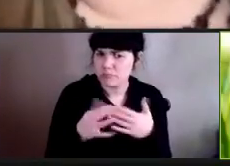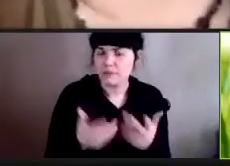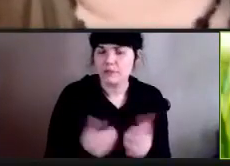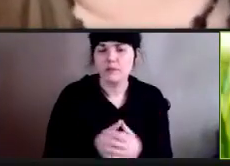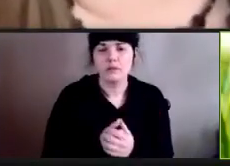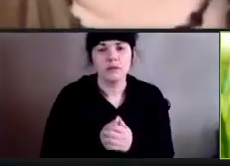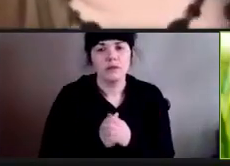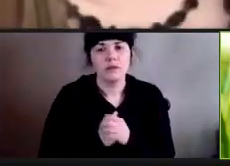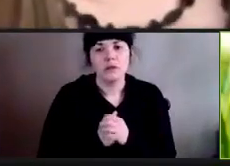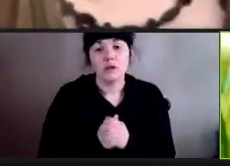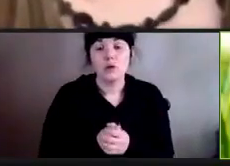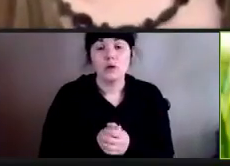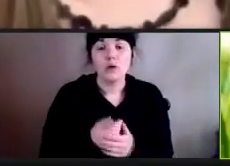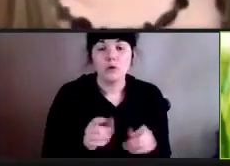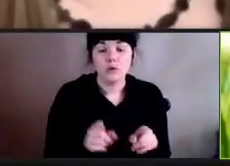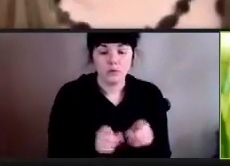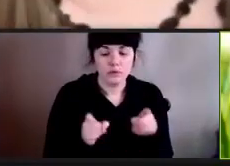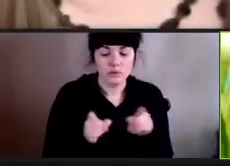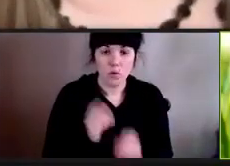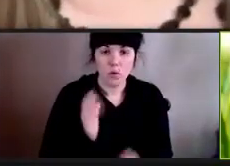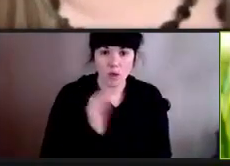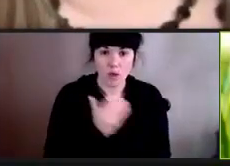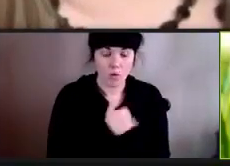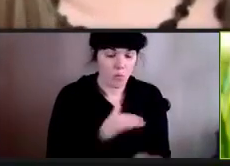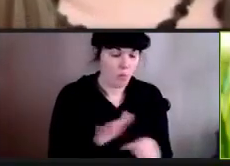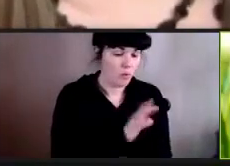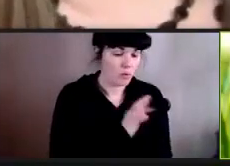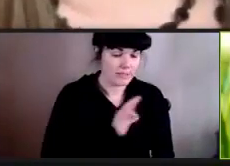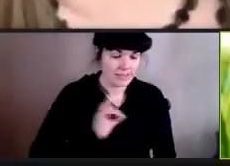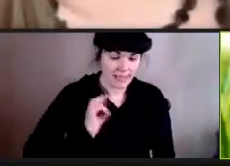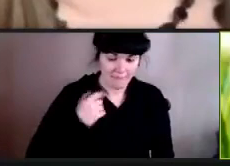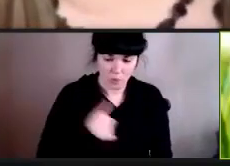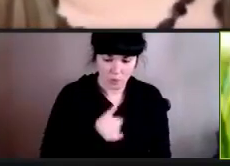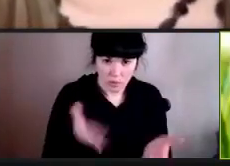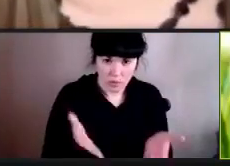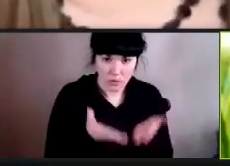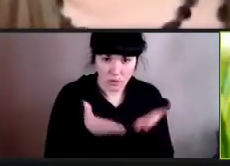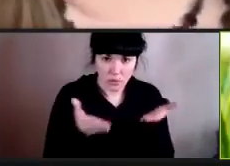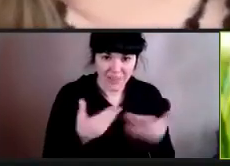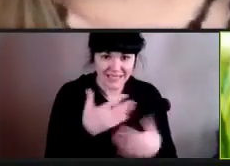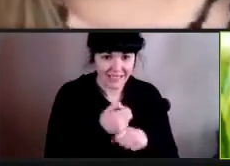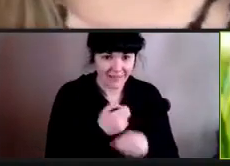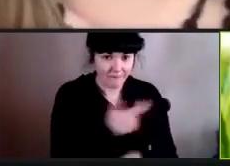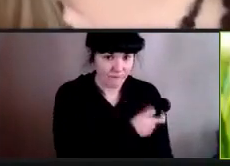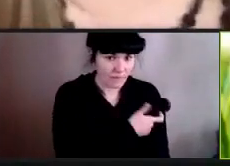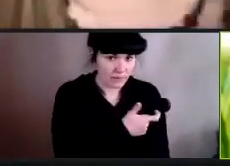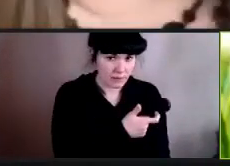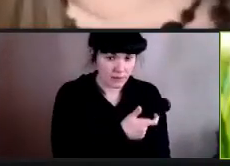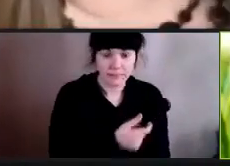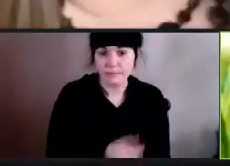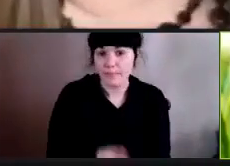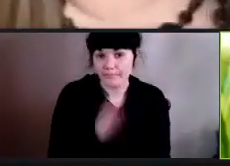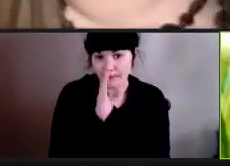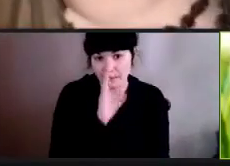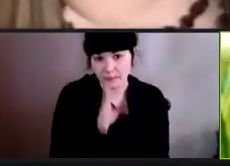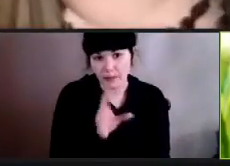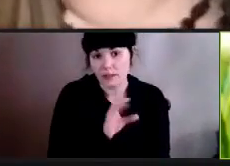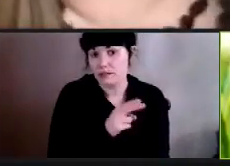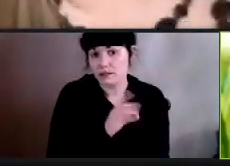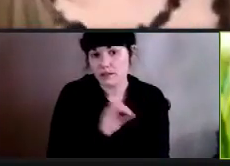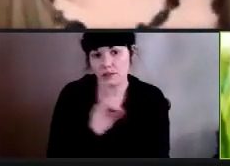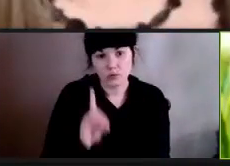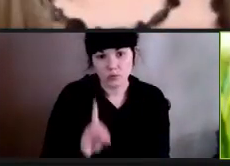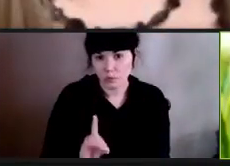be vaccinated. I would say that I think Detroit has done an amazing job, because educators in